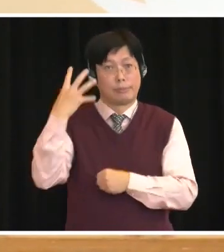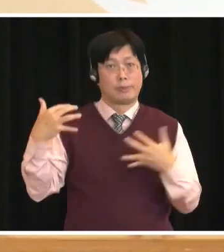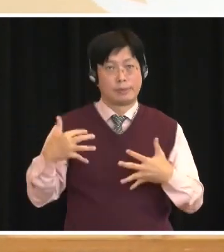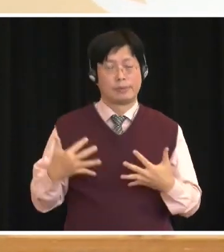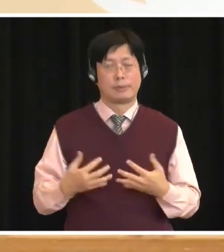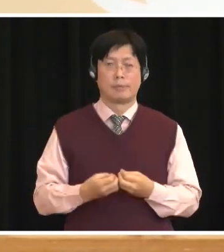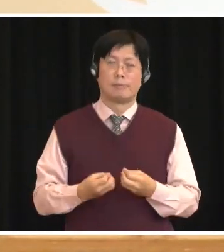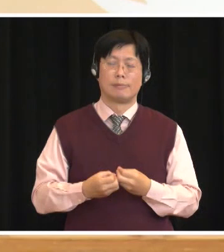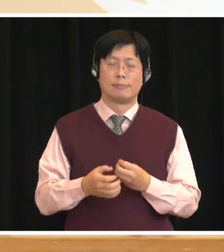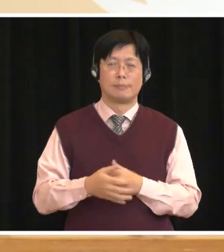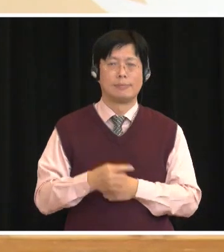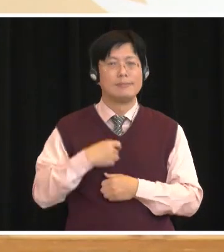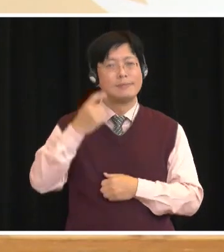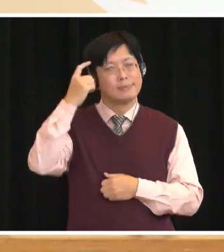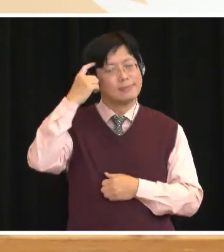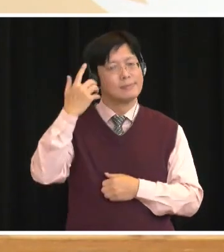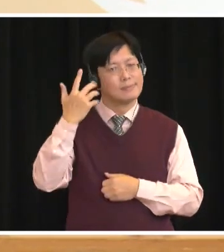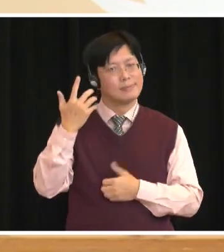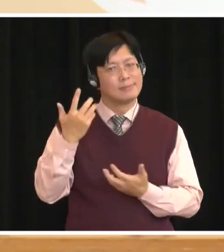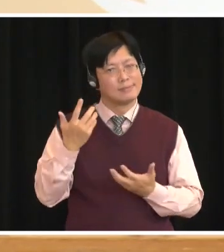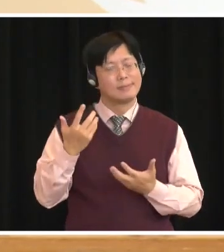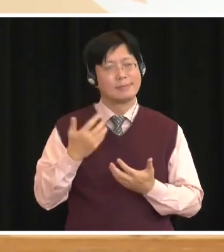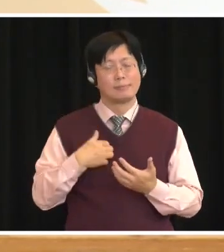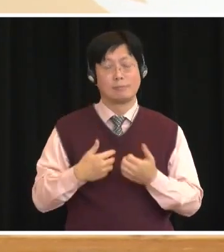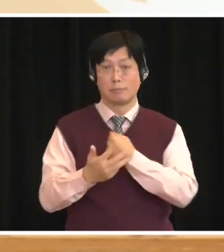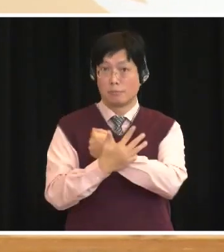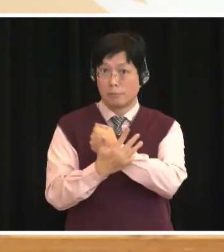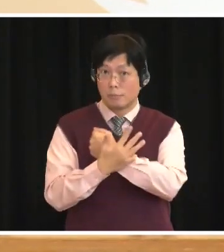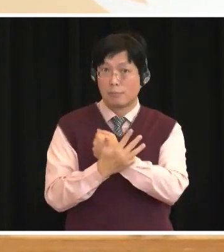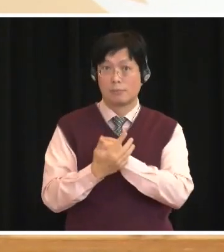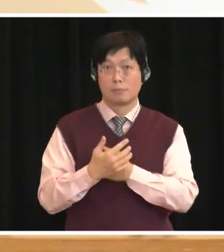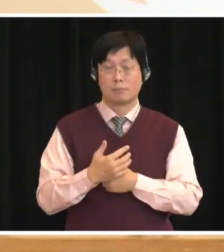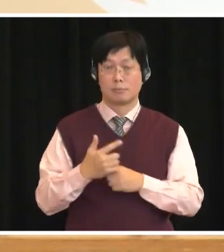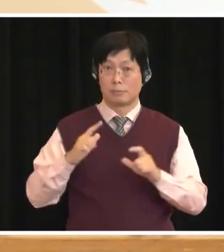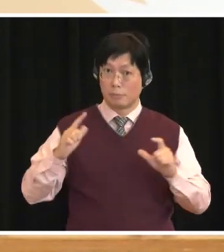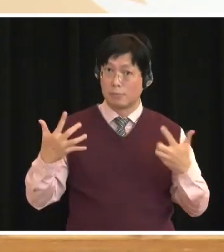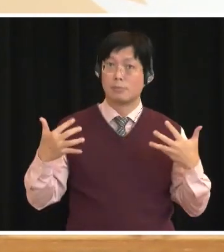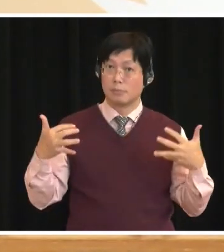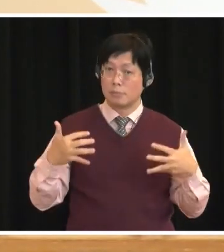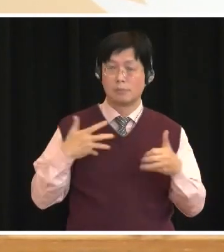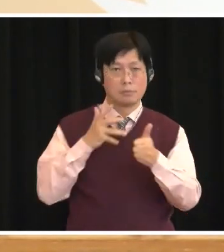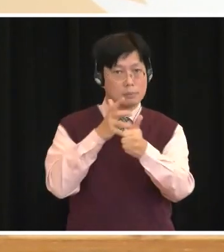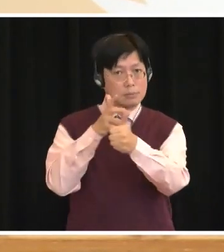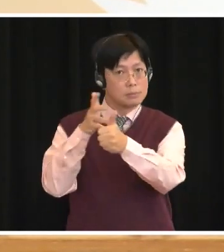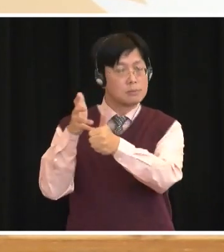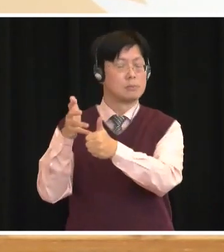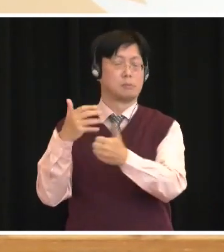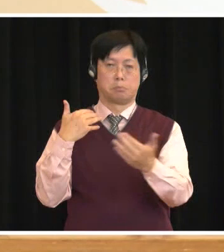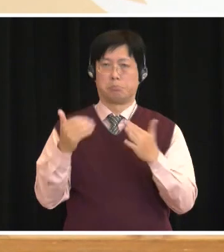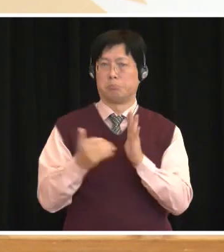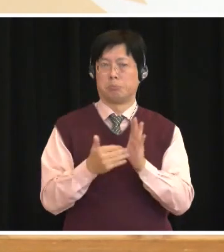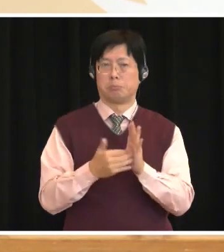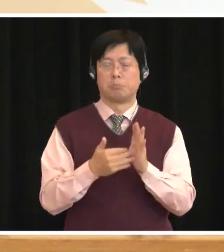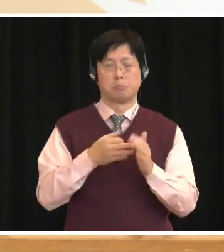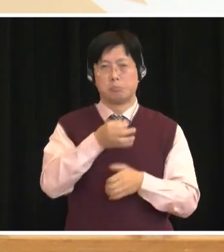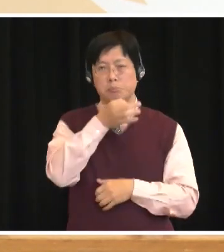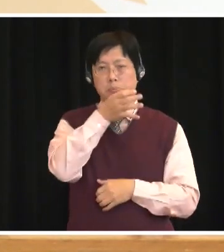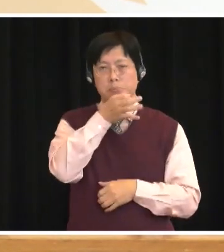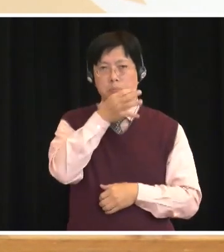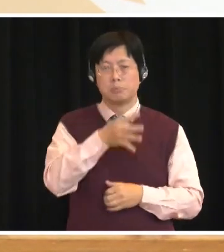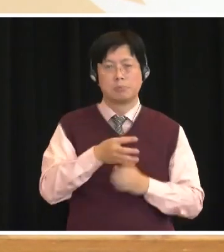under Cluster 8 from you, very detailed sometimes, so we